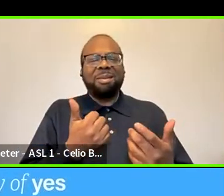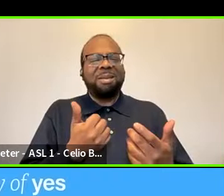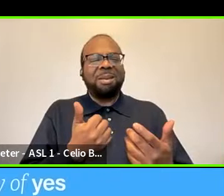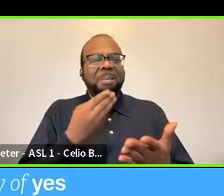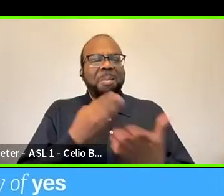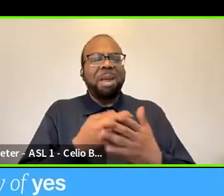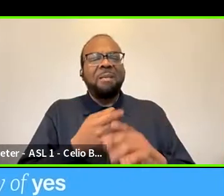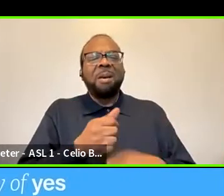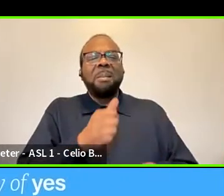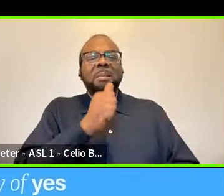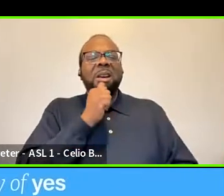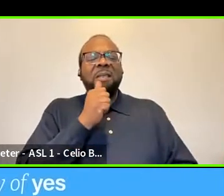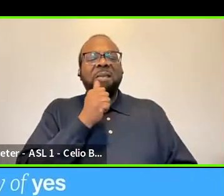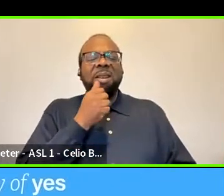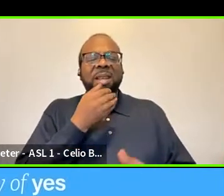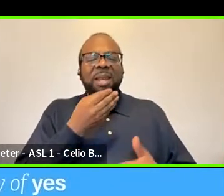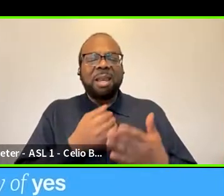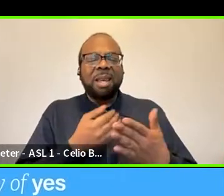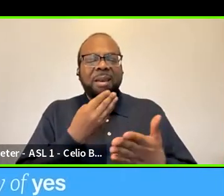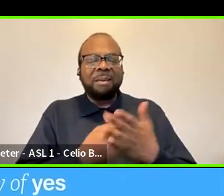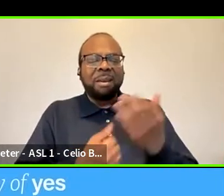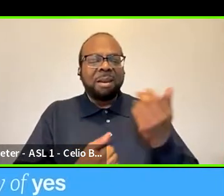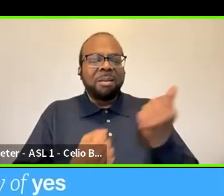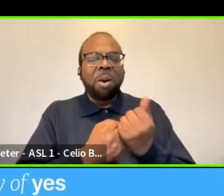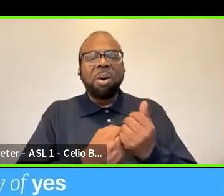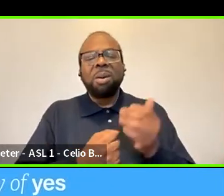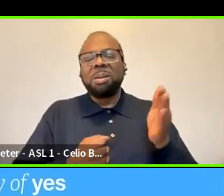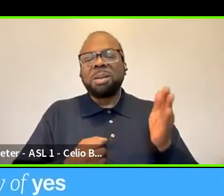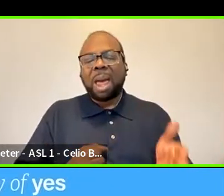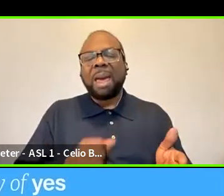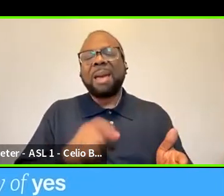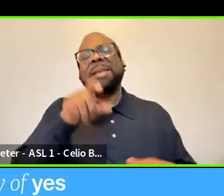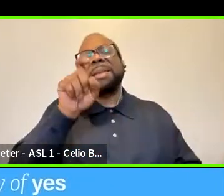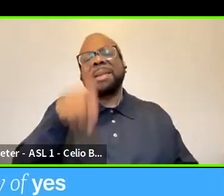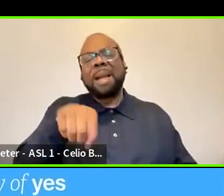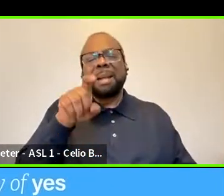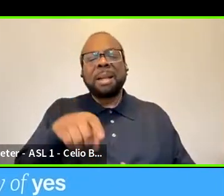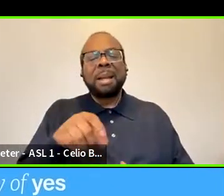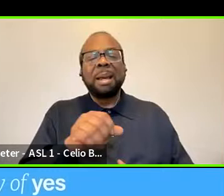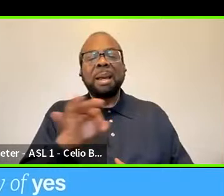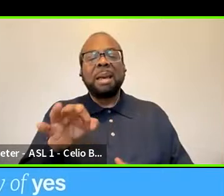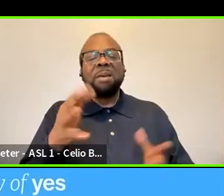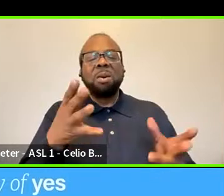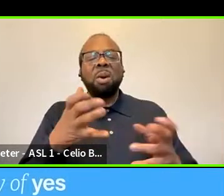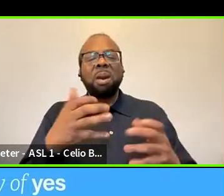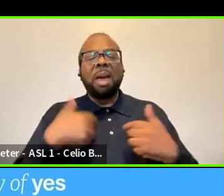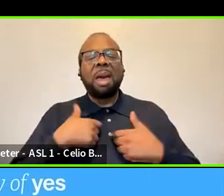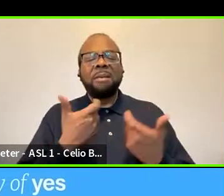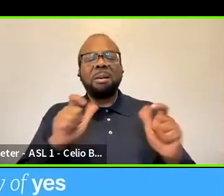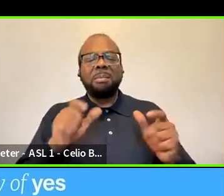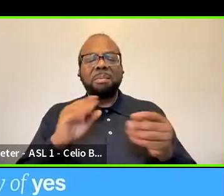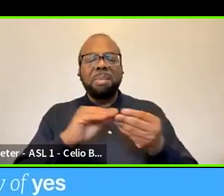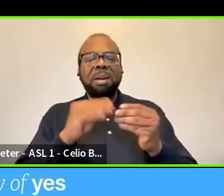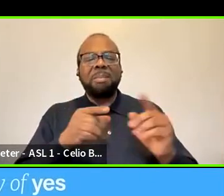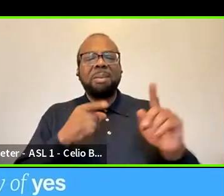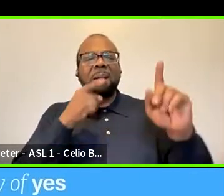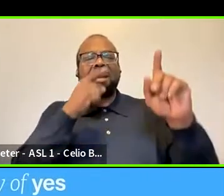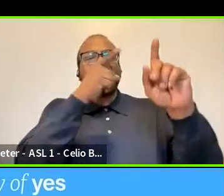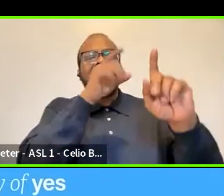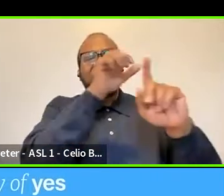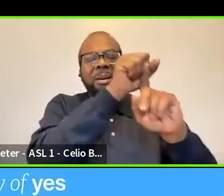financed side. And that's what's really necessary in order to hit those really big numbers of